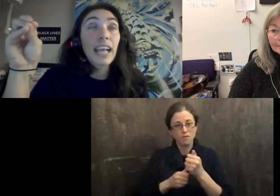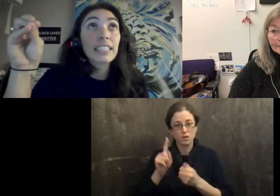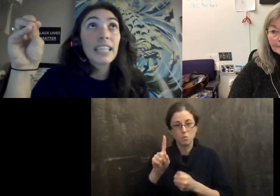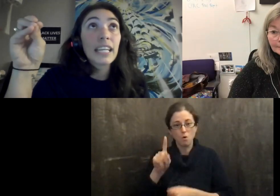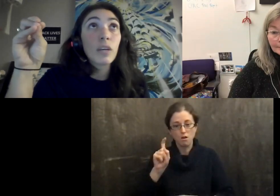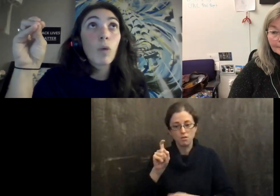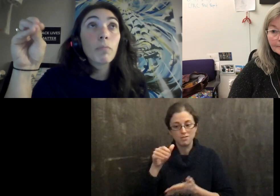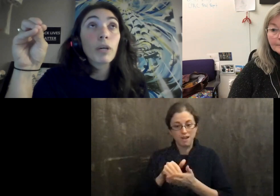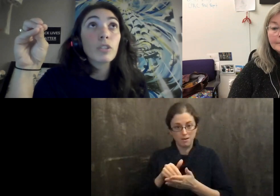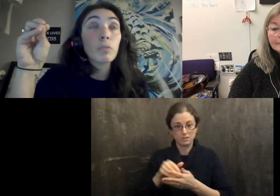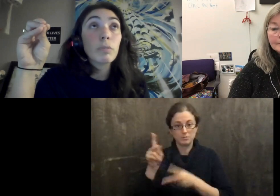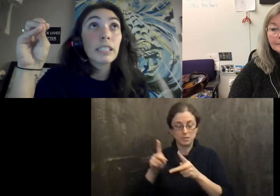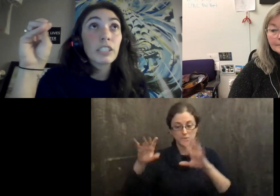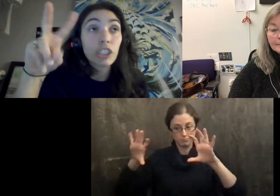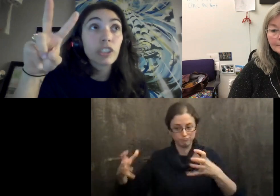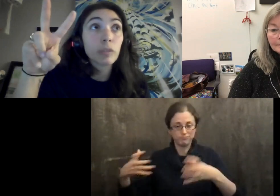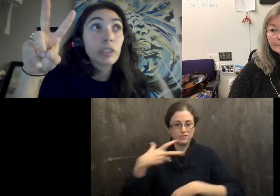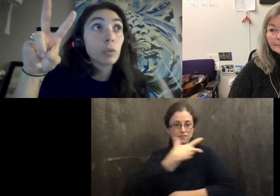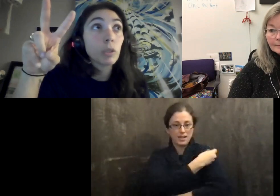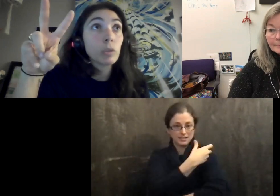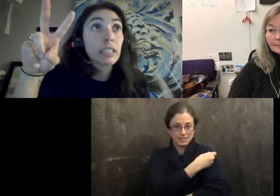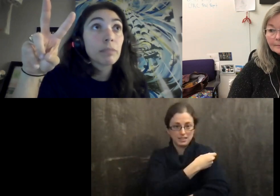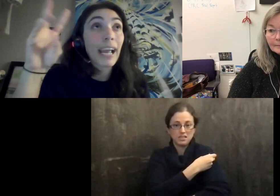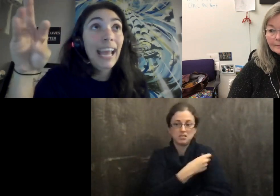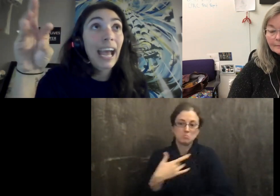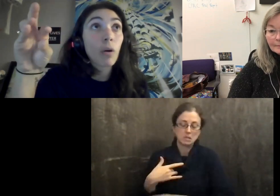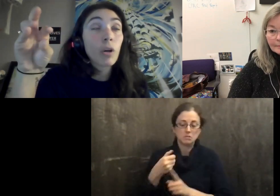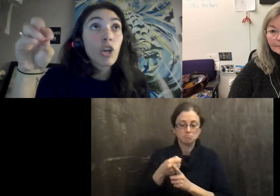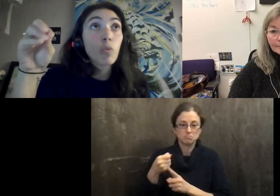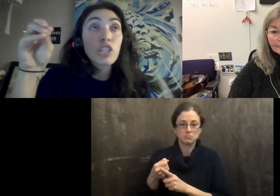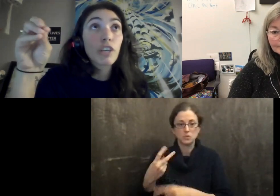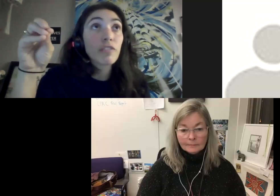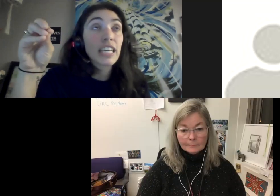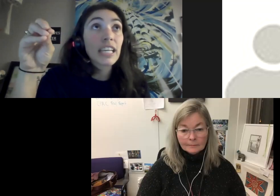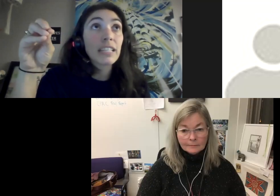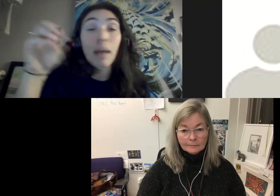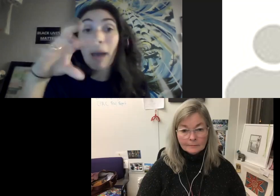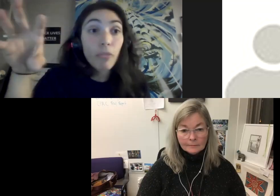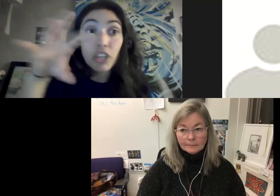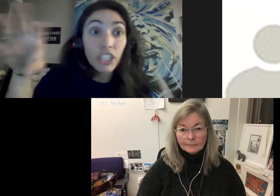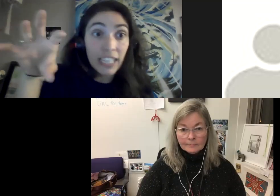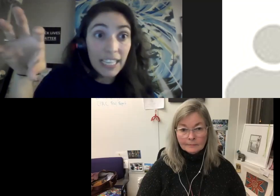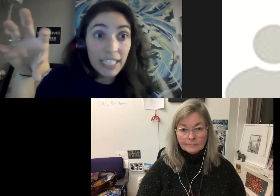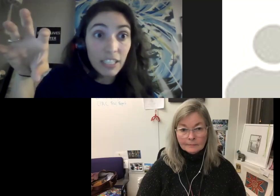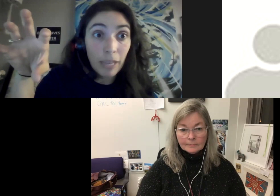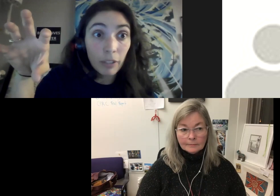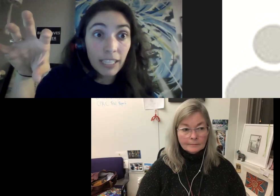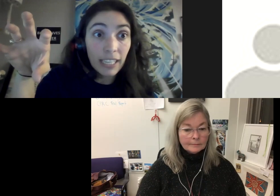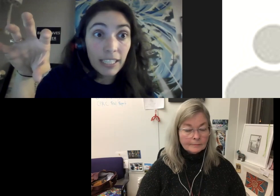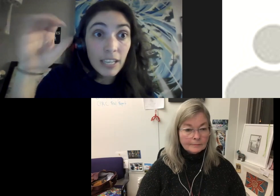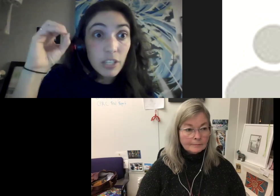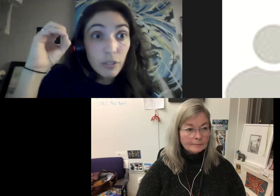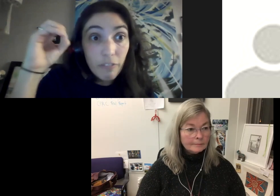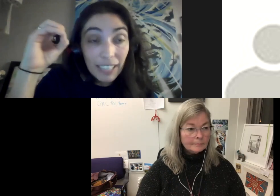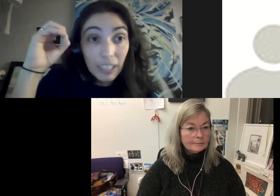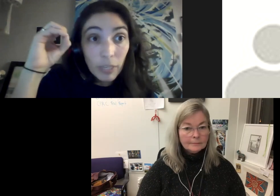have vaccinated 1.2 million children with 2 doses, by now, we should have seen about 30 cases of